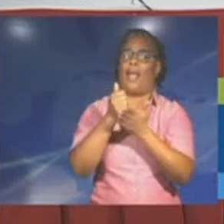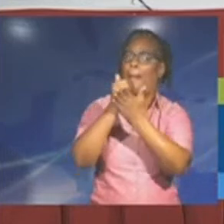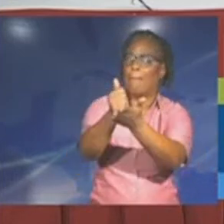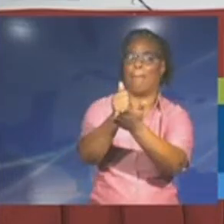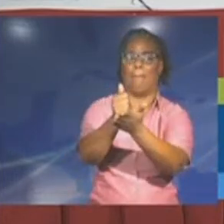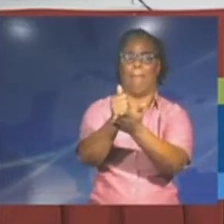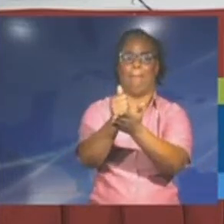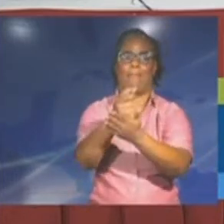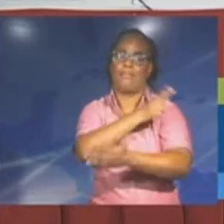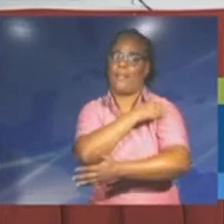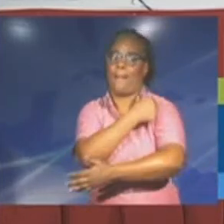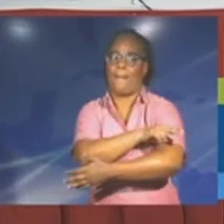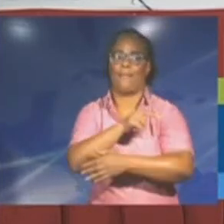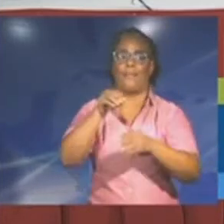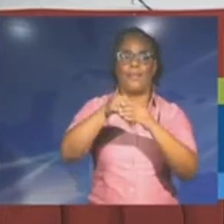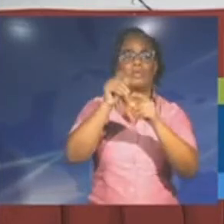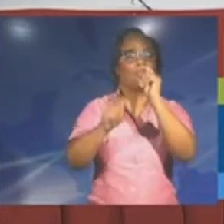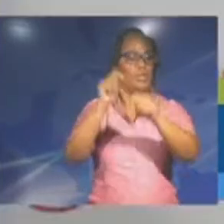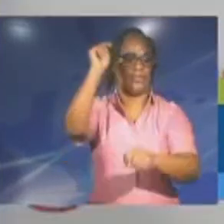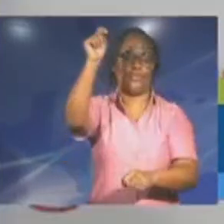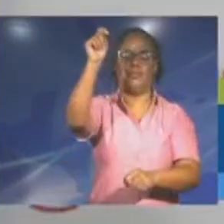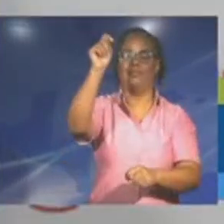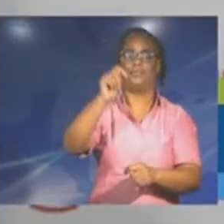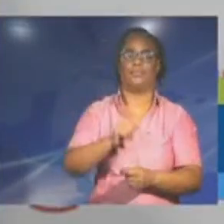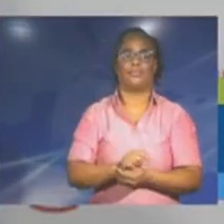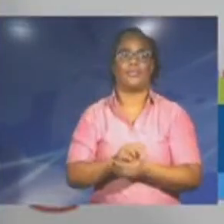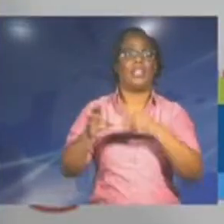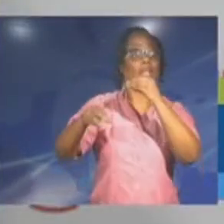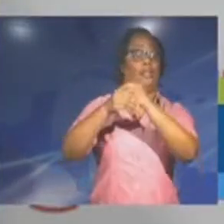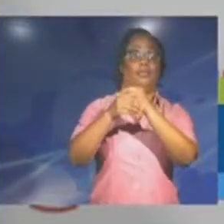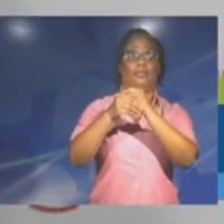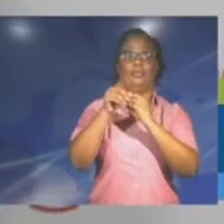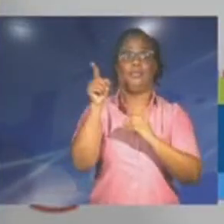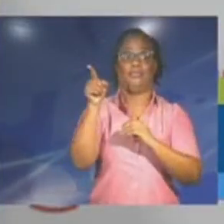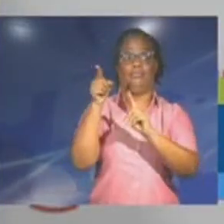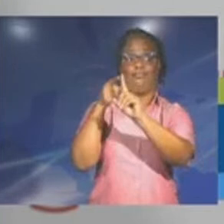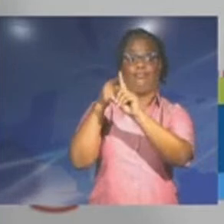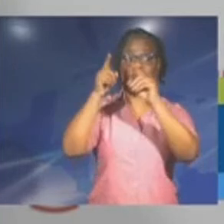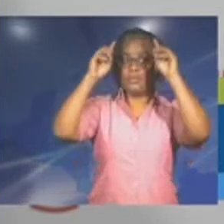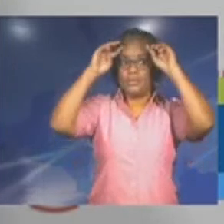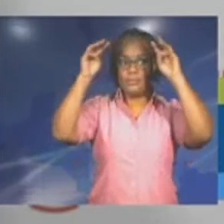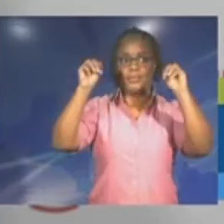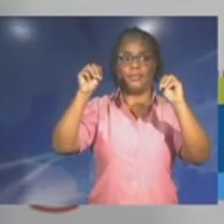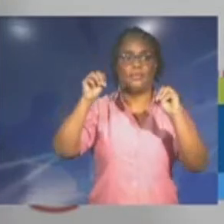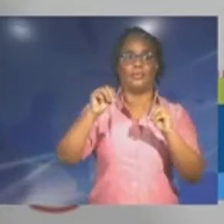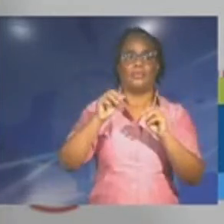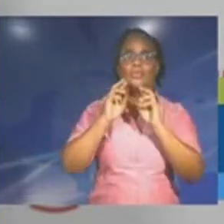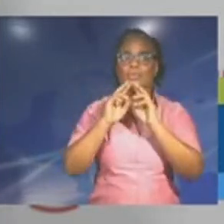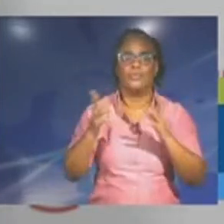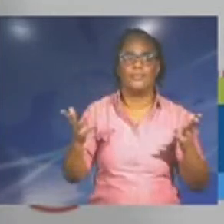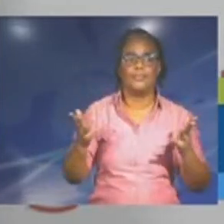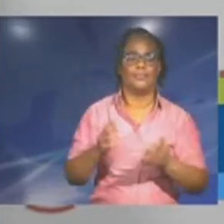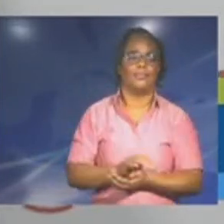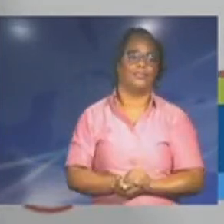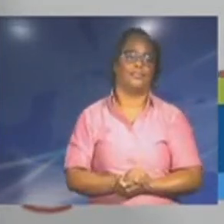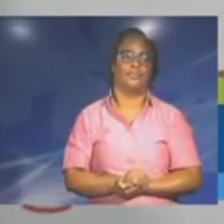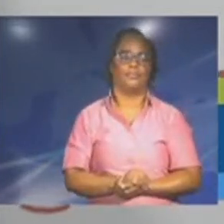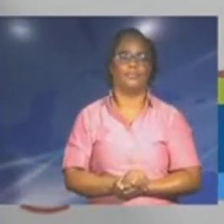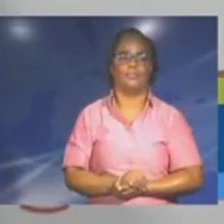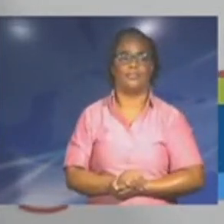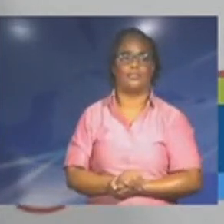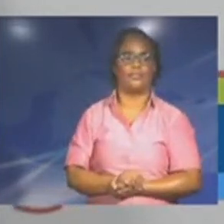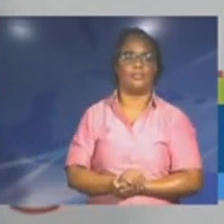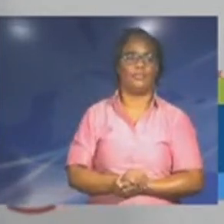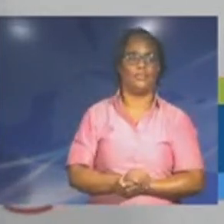Nurse Bethel was making her presentation, a particular initiative that I became involved in very early in my tenure, which